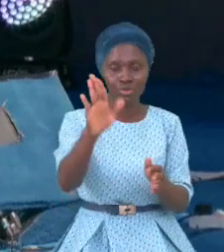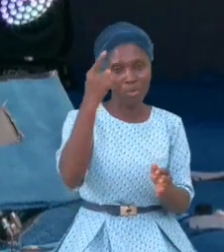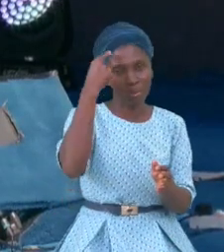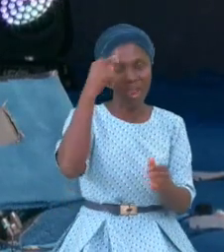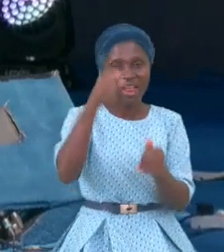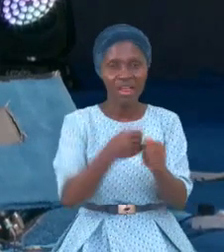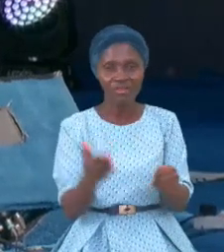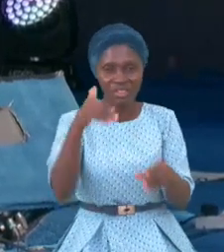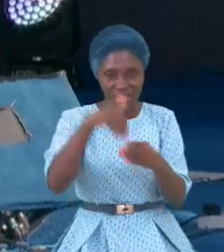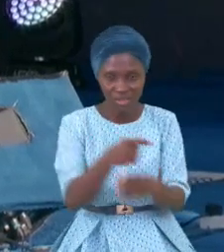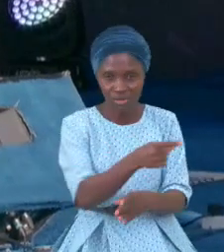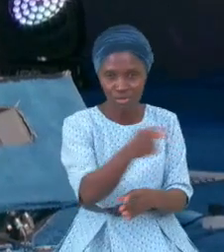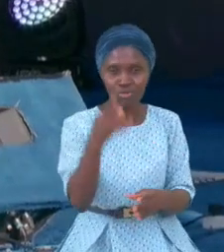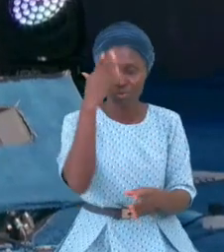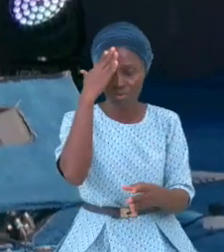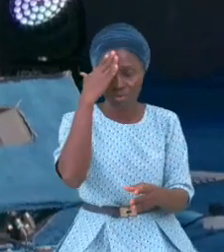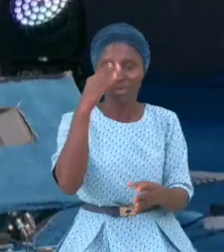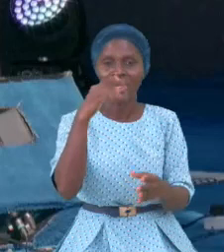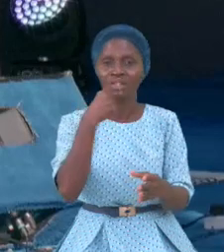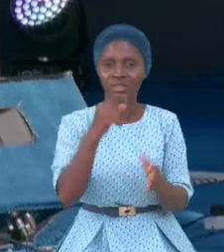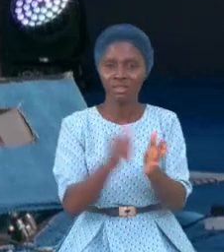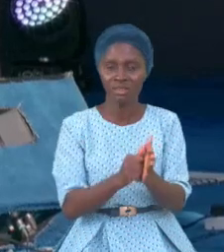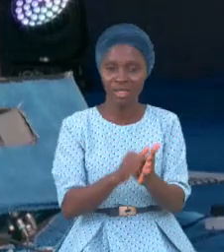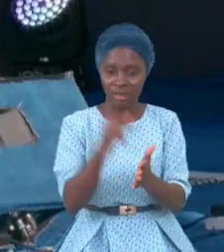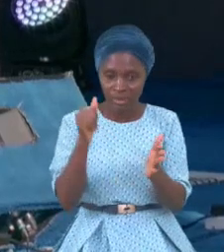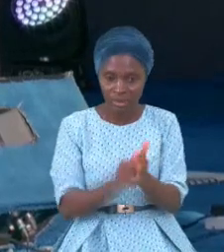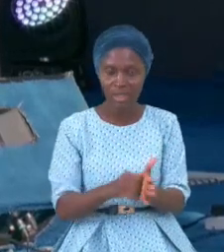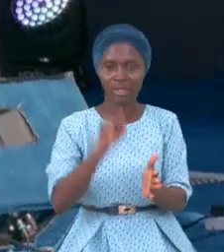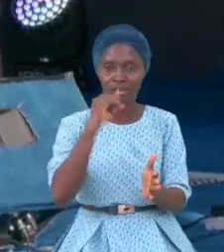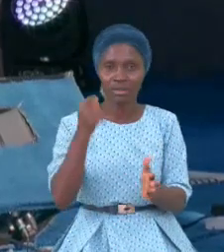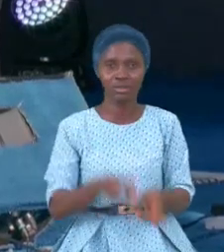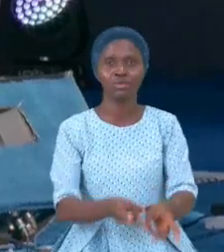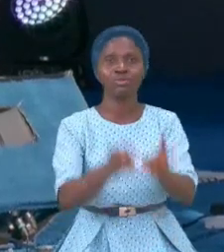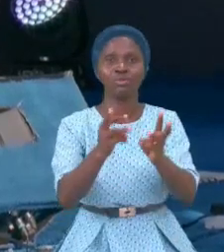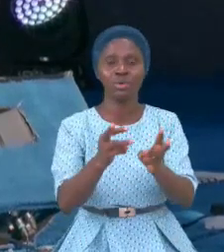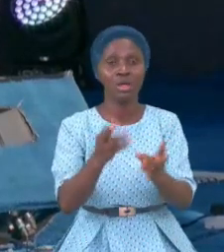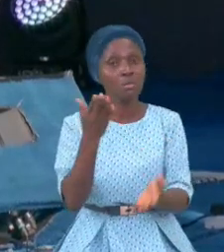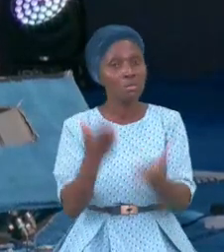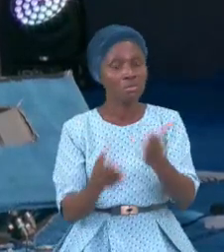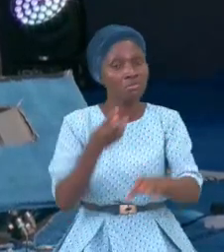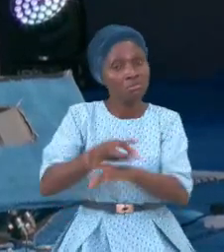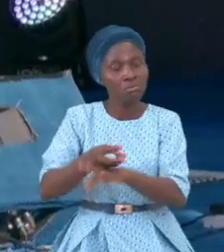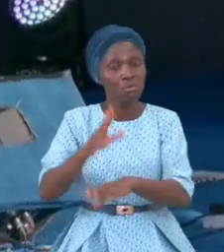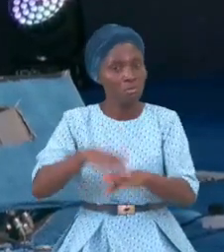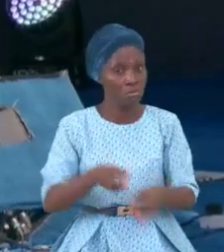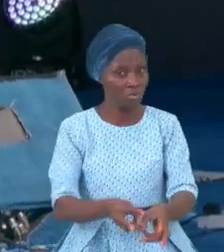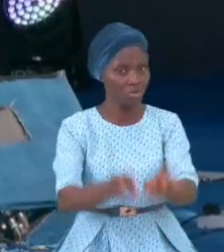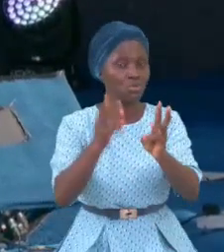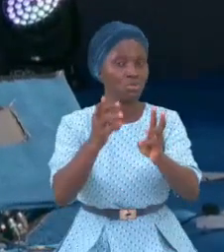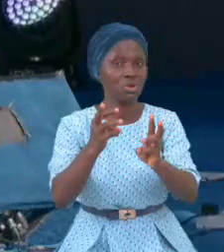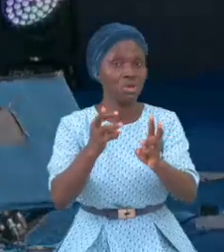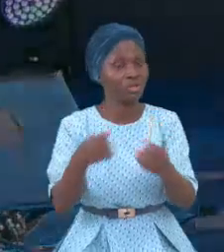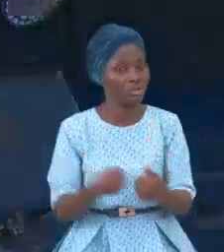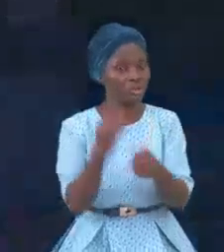way. There may be so-called lions in the way. There may be difficulties in the way, but this is the way. And